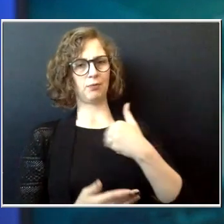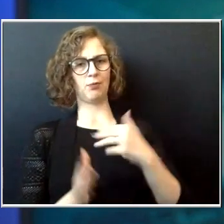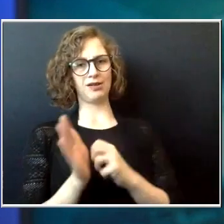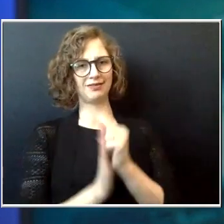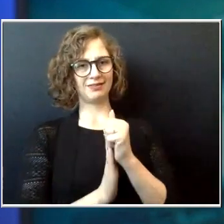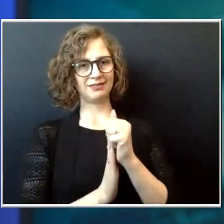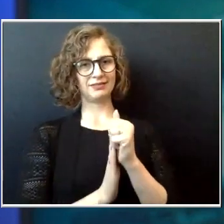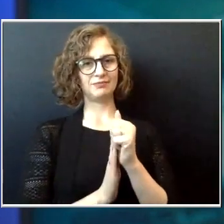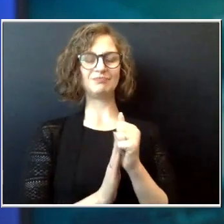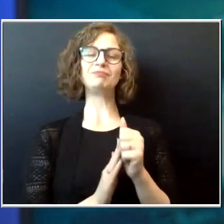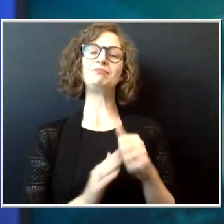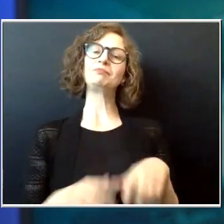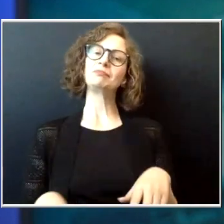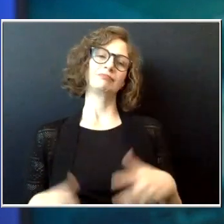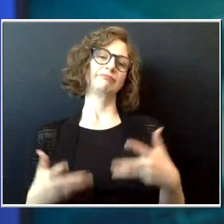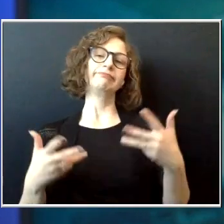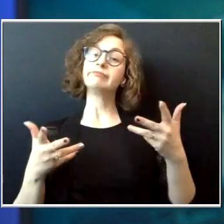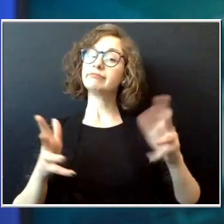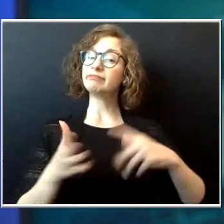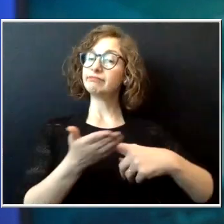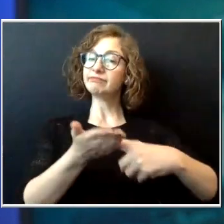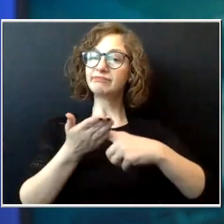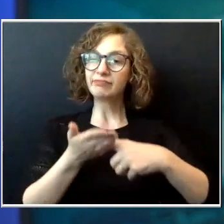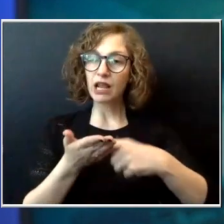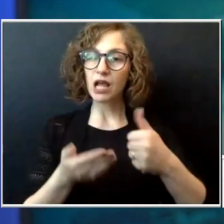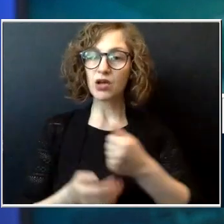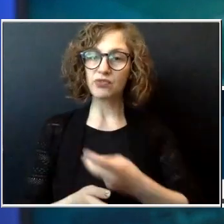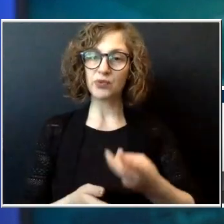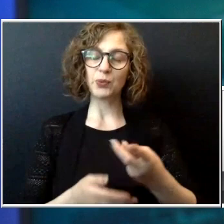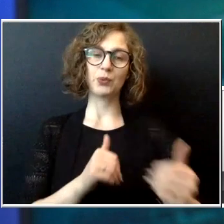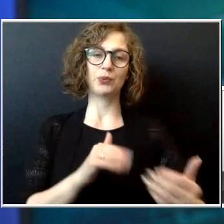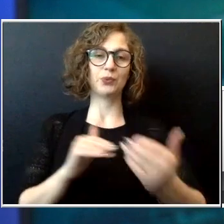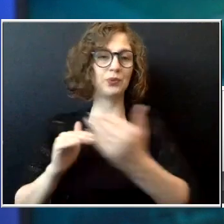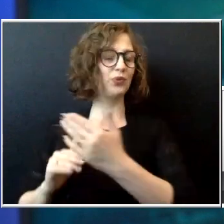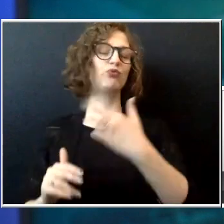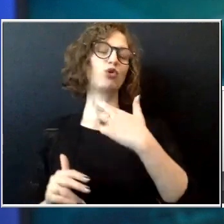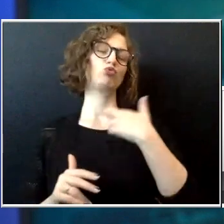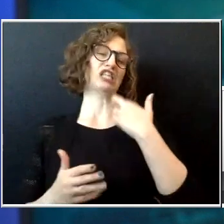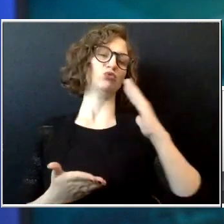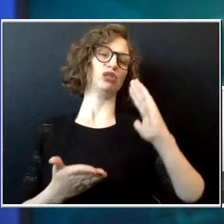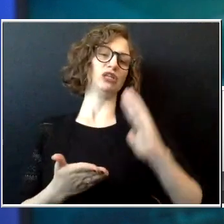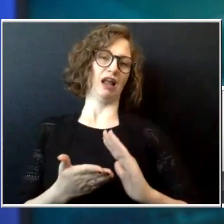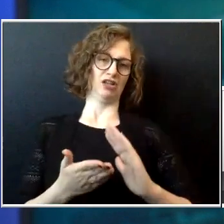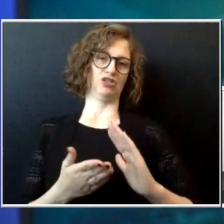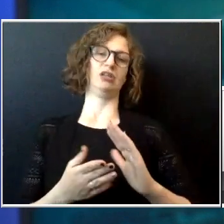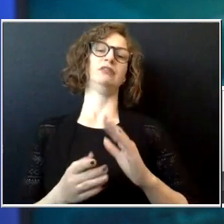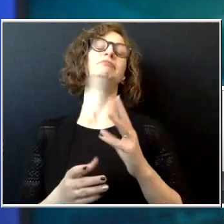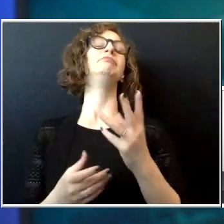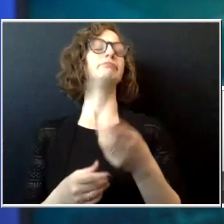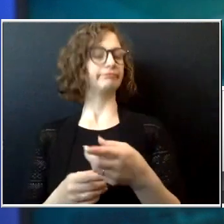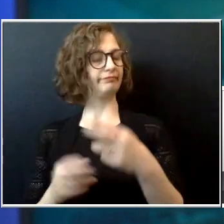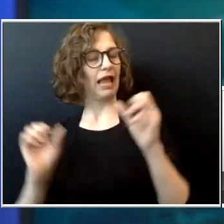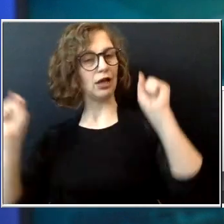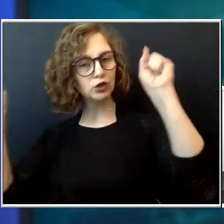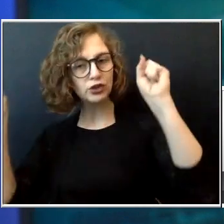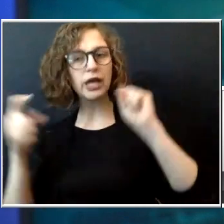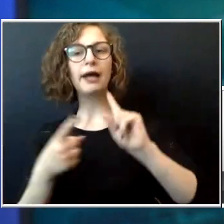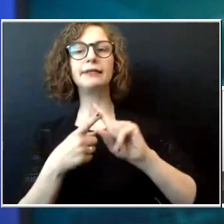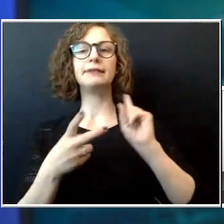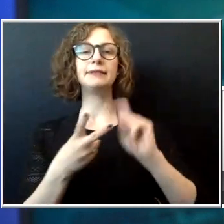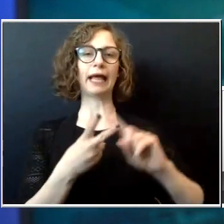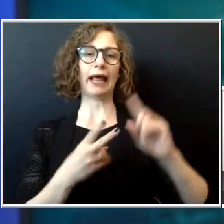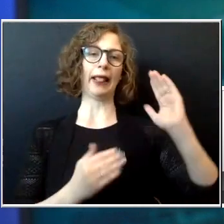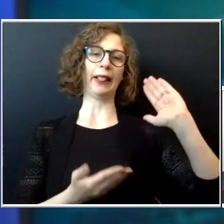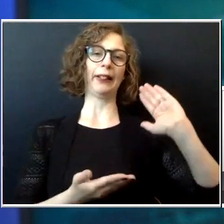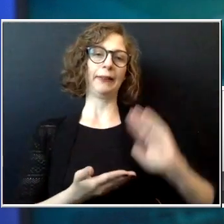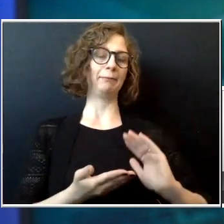ways that we focus on risk reduction, including exercise. You highlighted limiting alcohol, which is a really big one. And trying to